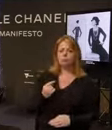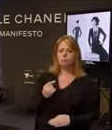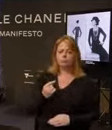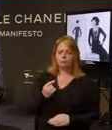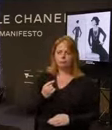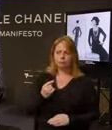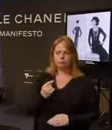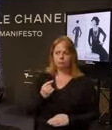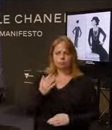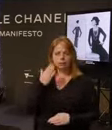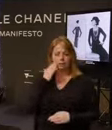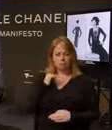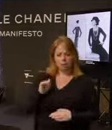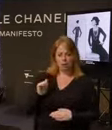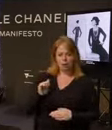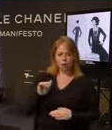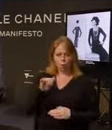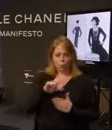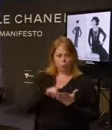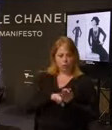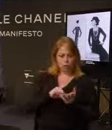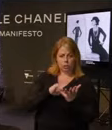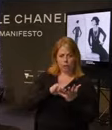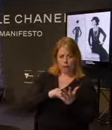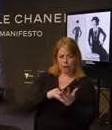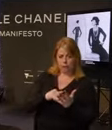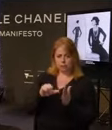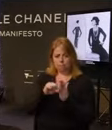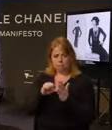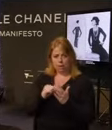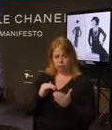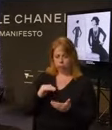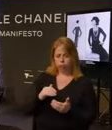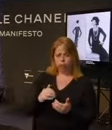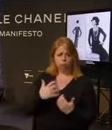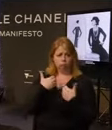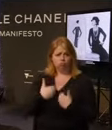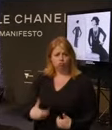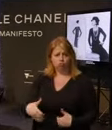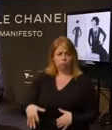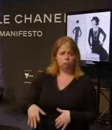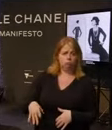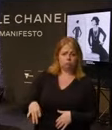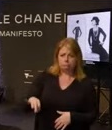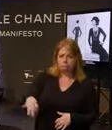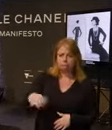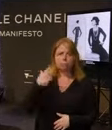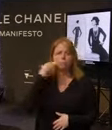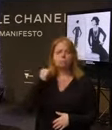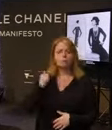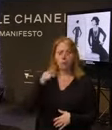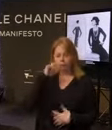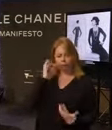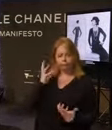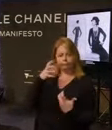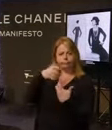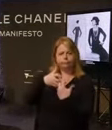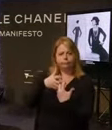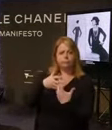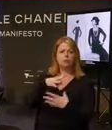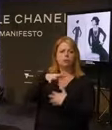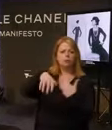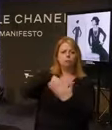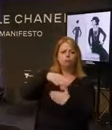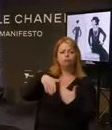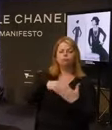or class, of engaging with the modern world. And it is that, I guess, is another one of those realms in